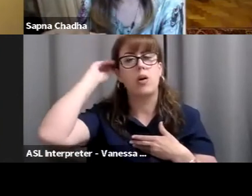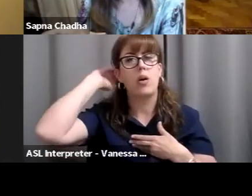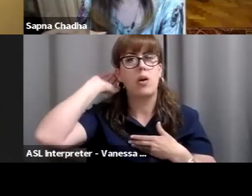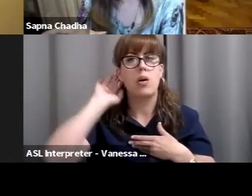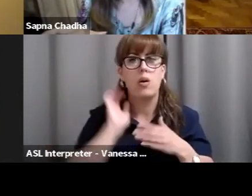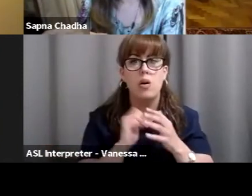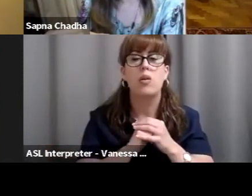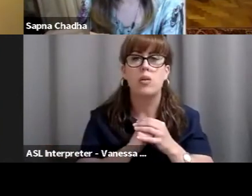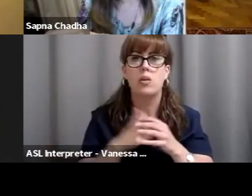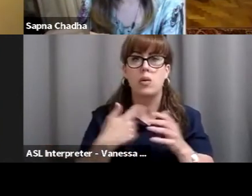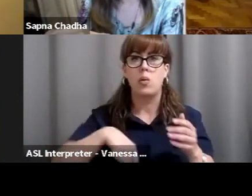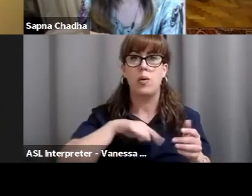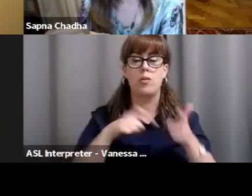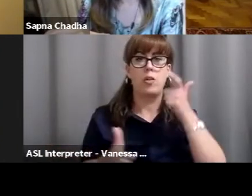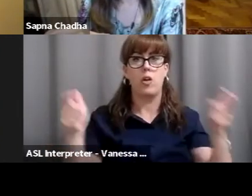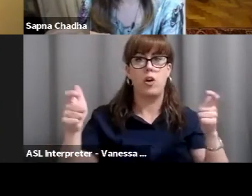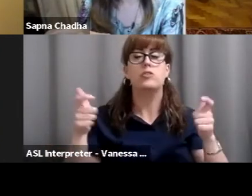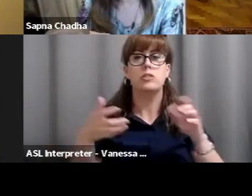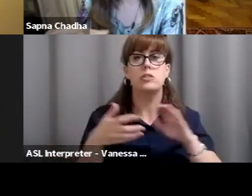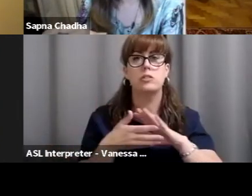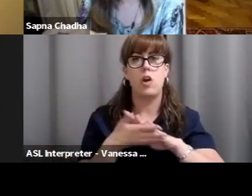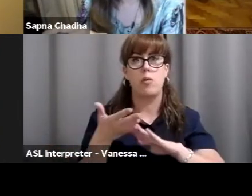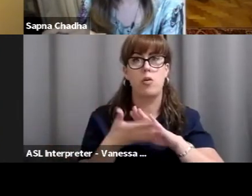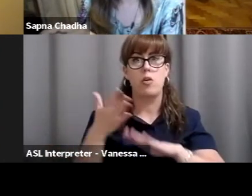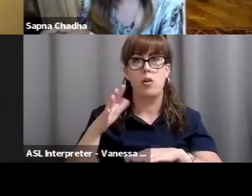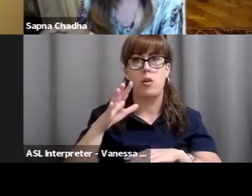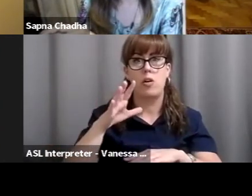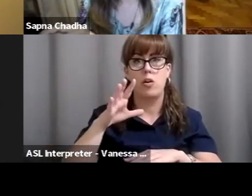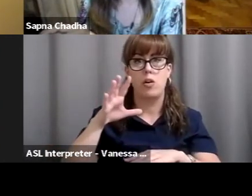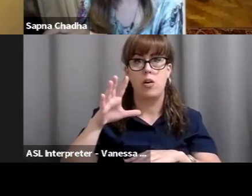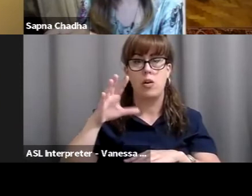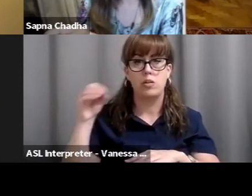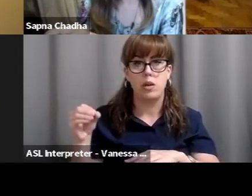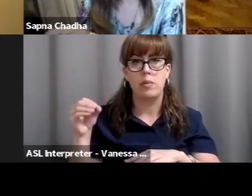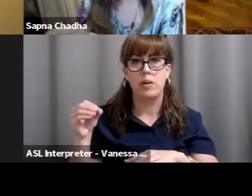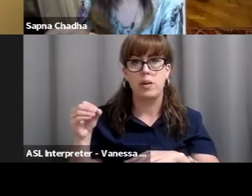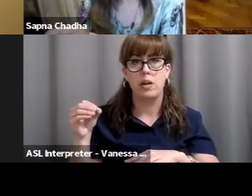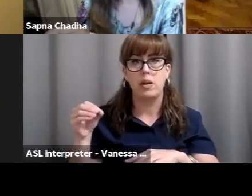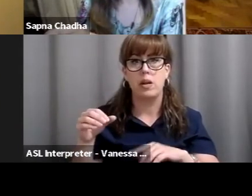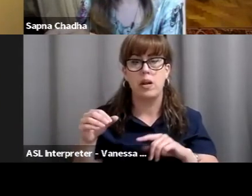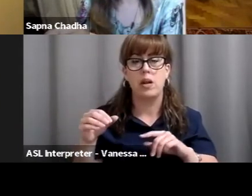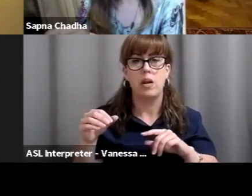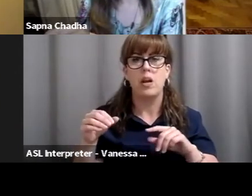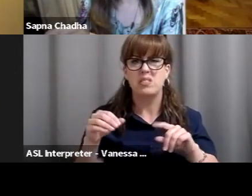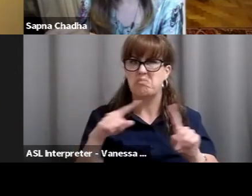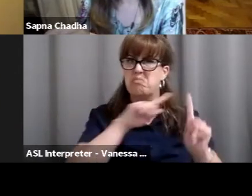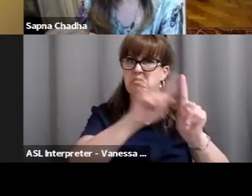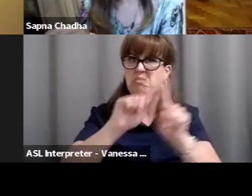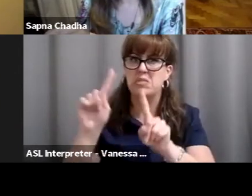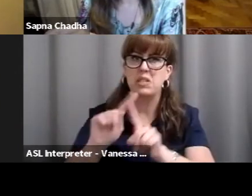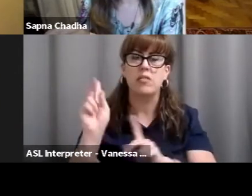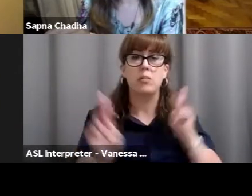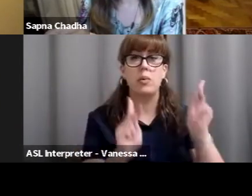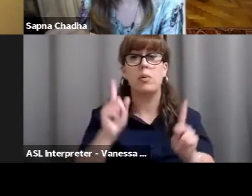our operations, is Devika Bulchandani. She's there. So I think the belief is